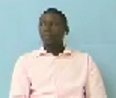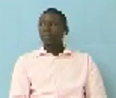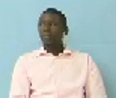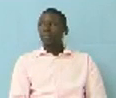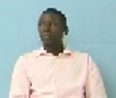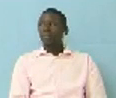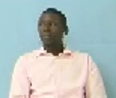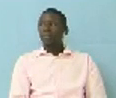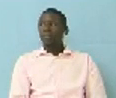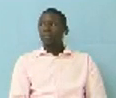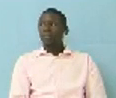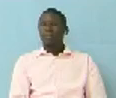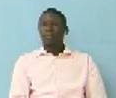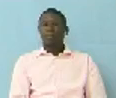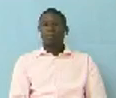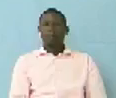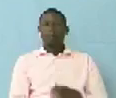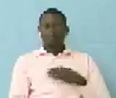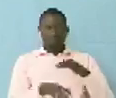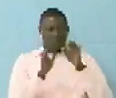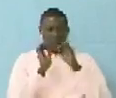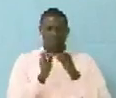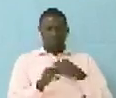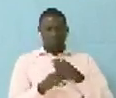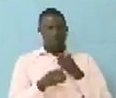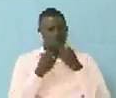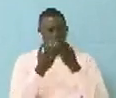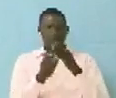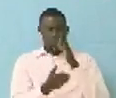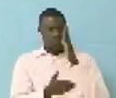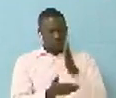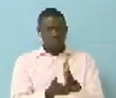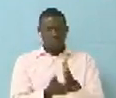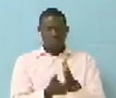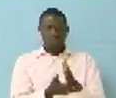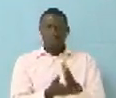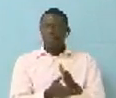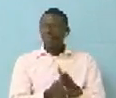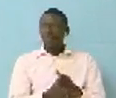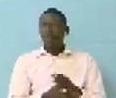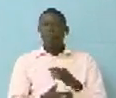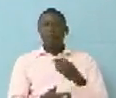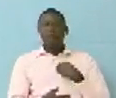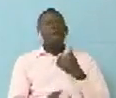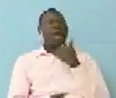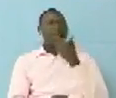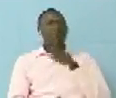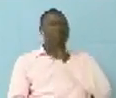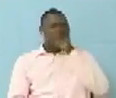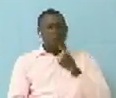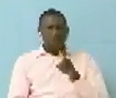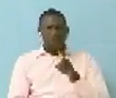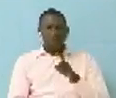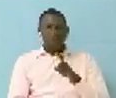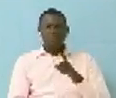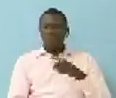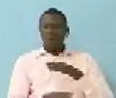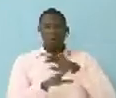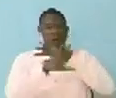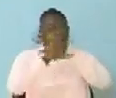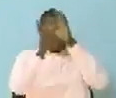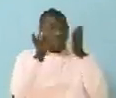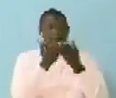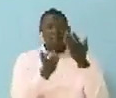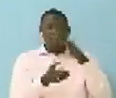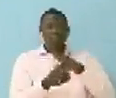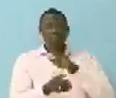I take it that then he's being truthful. So far. No, I just asked the question. Whether so far, from